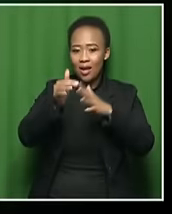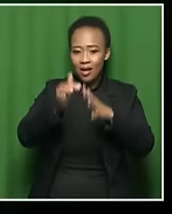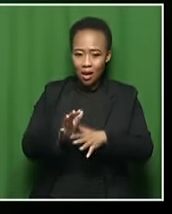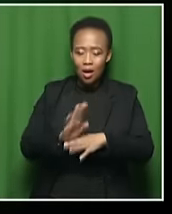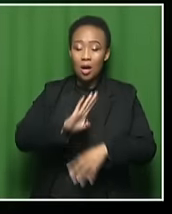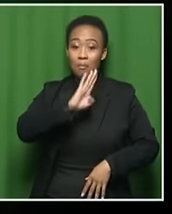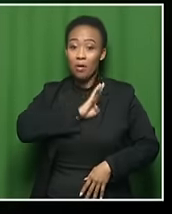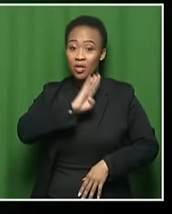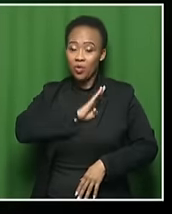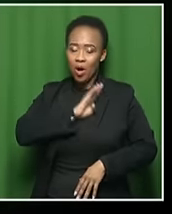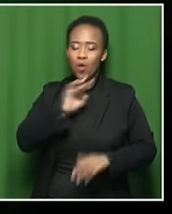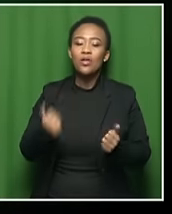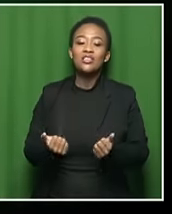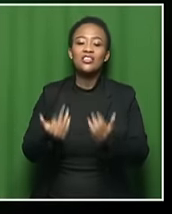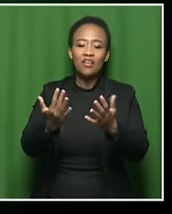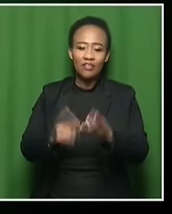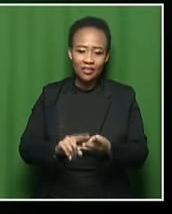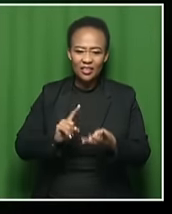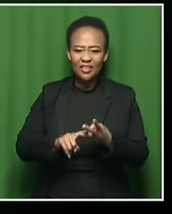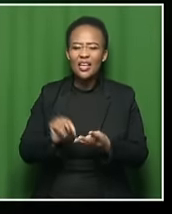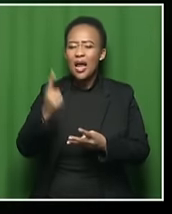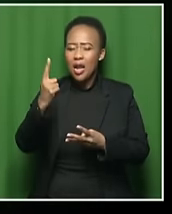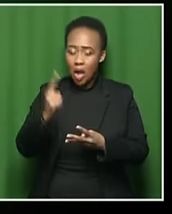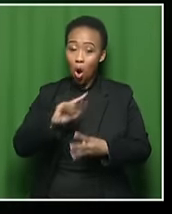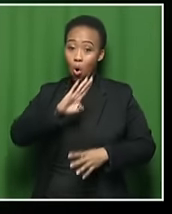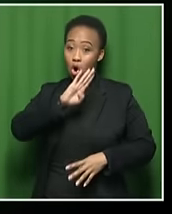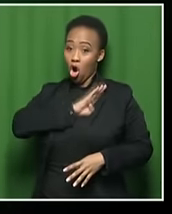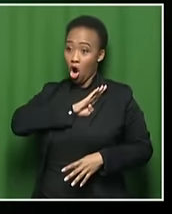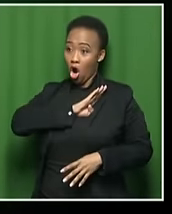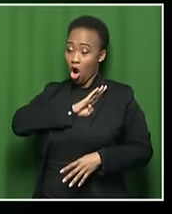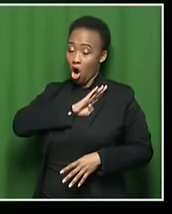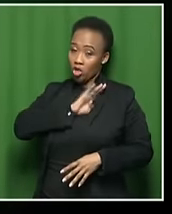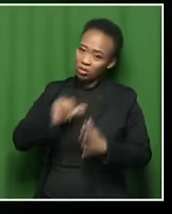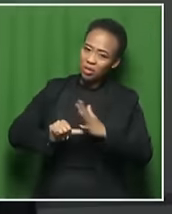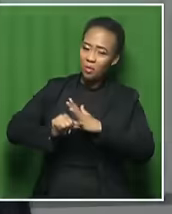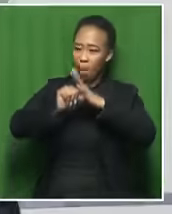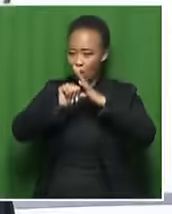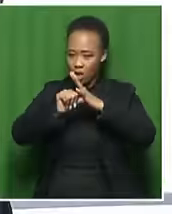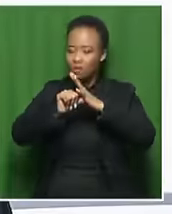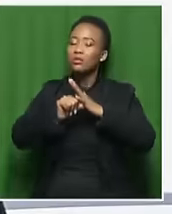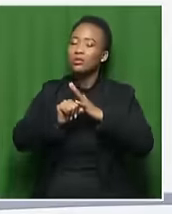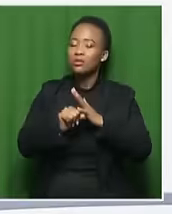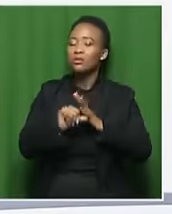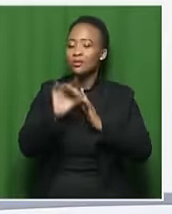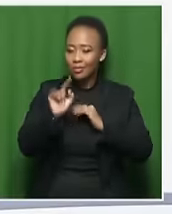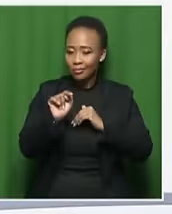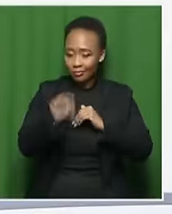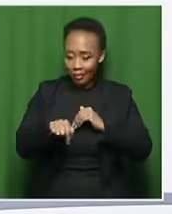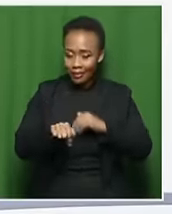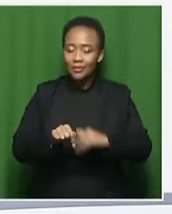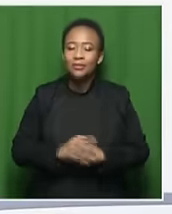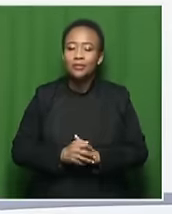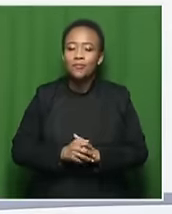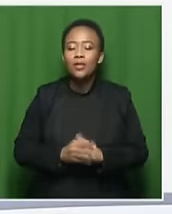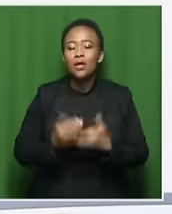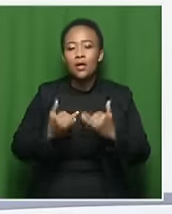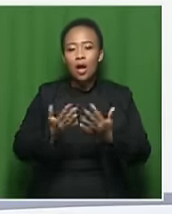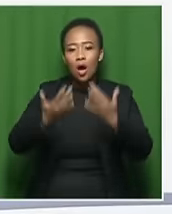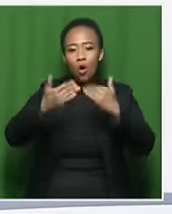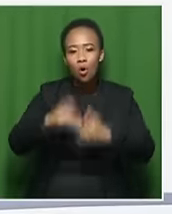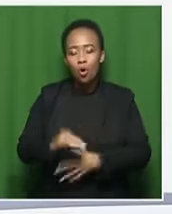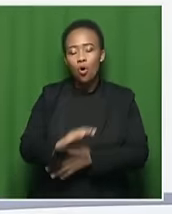also putting God first. And then we move on to the priorities for Conservatives